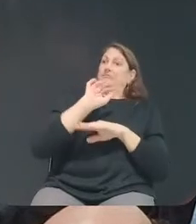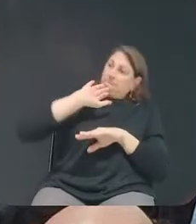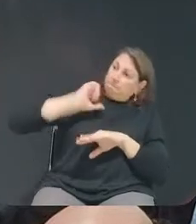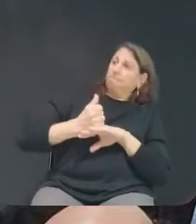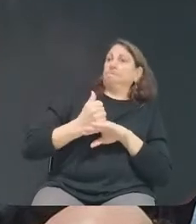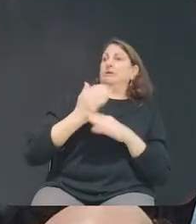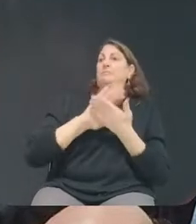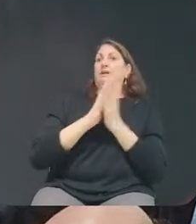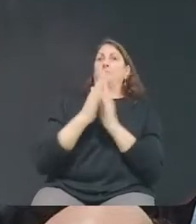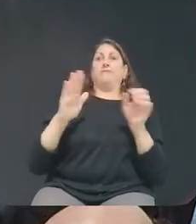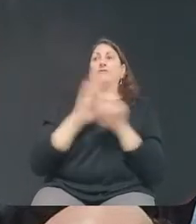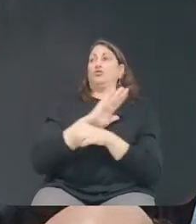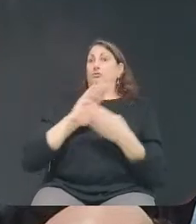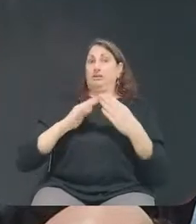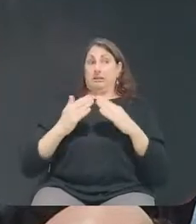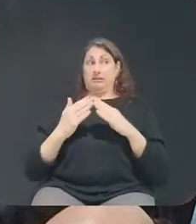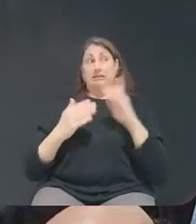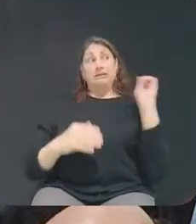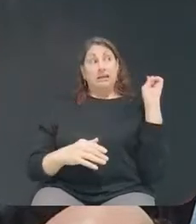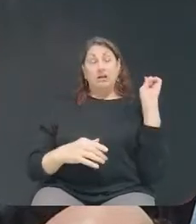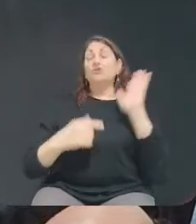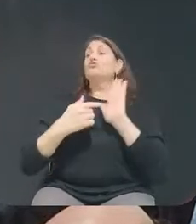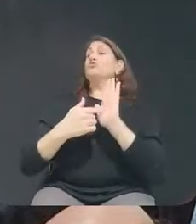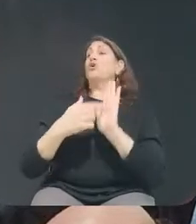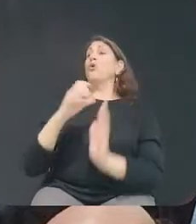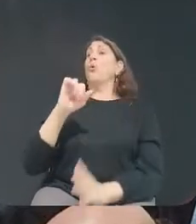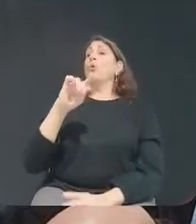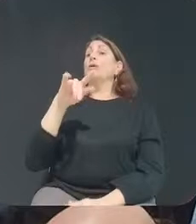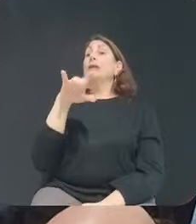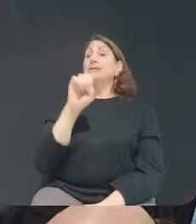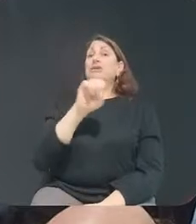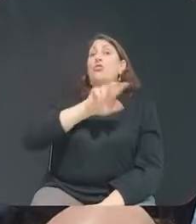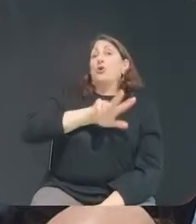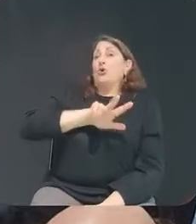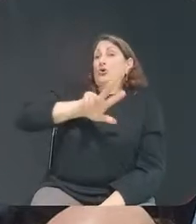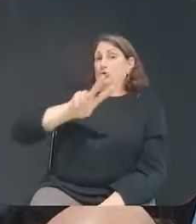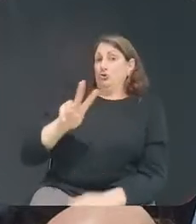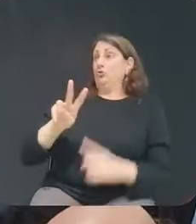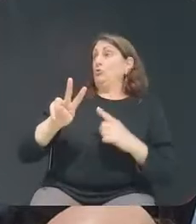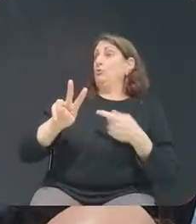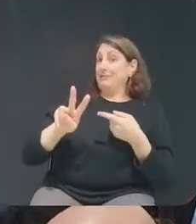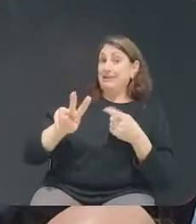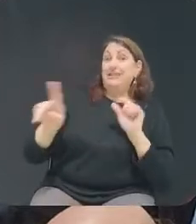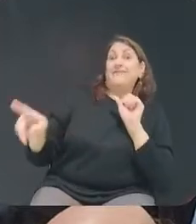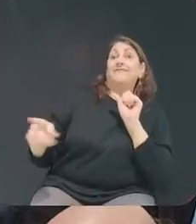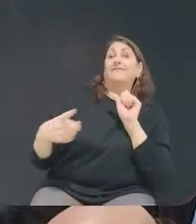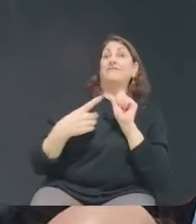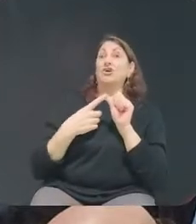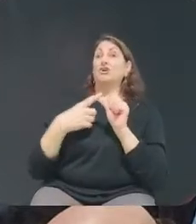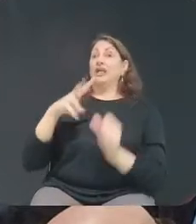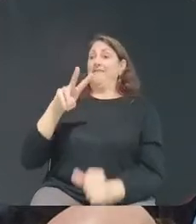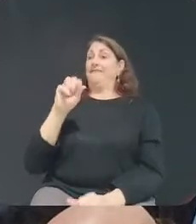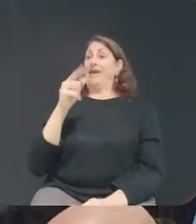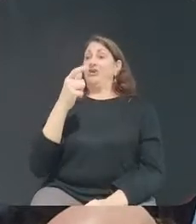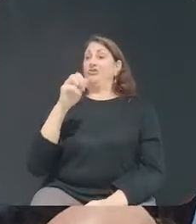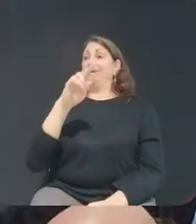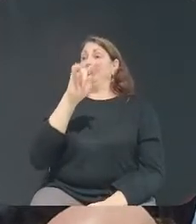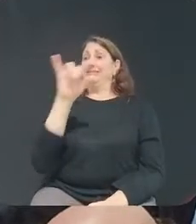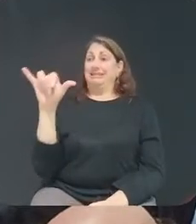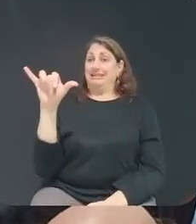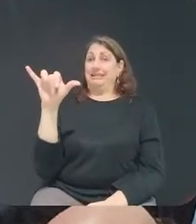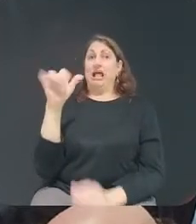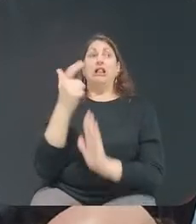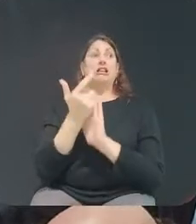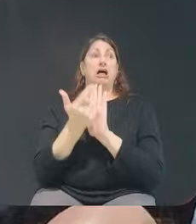1869. Pictured on this slide is a copy of Ordinance 32, and this is the city's first so-called vagrancy law, passed